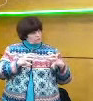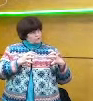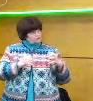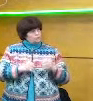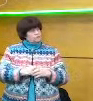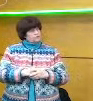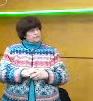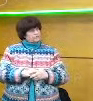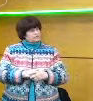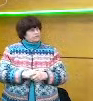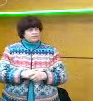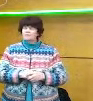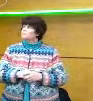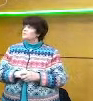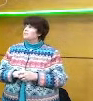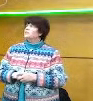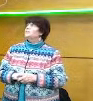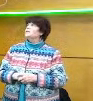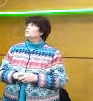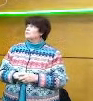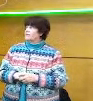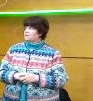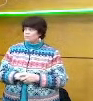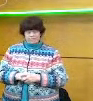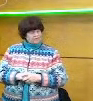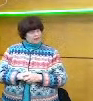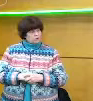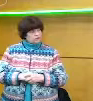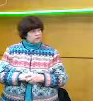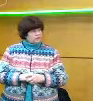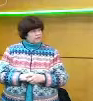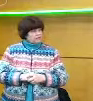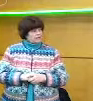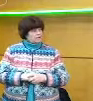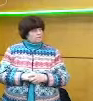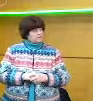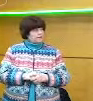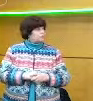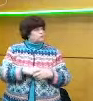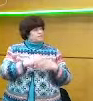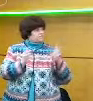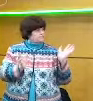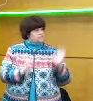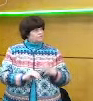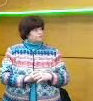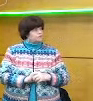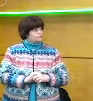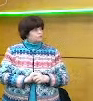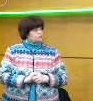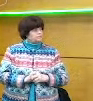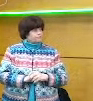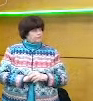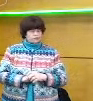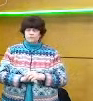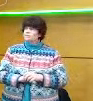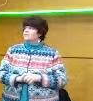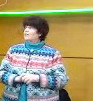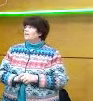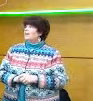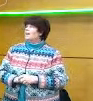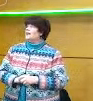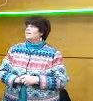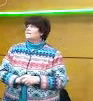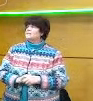at a local school. This particular year was at the Mayflower. That rotates to different schools, different